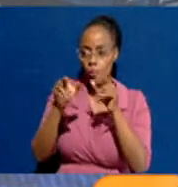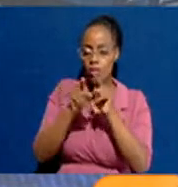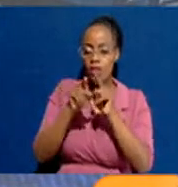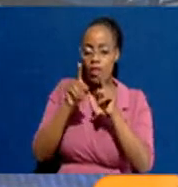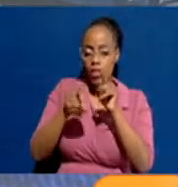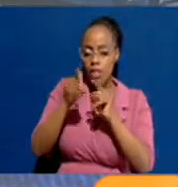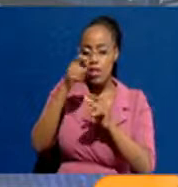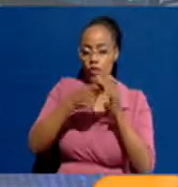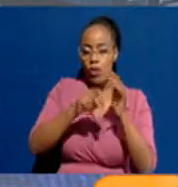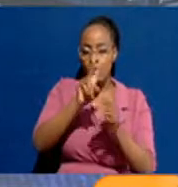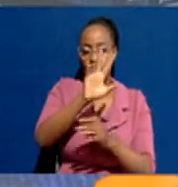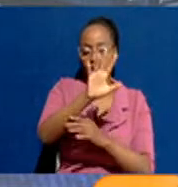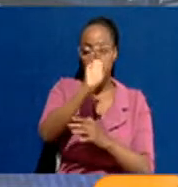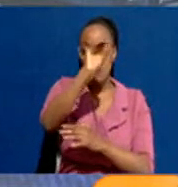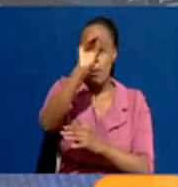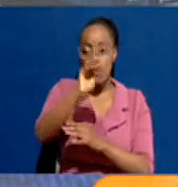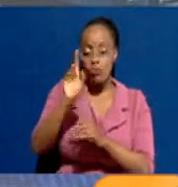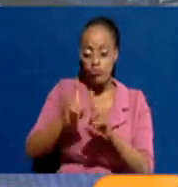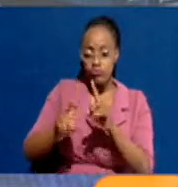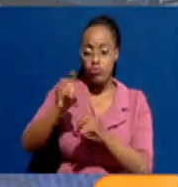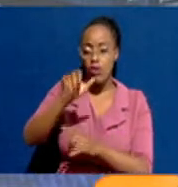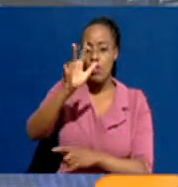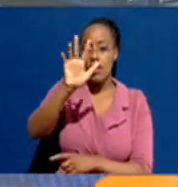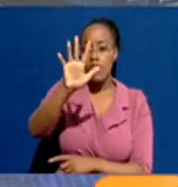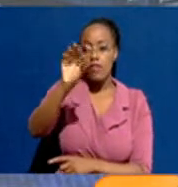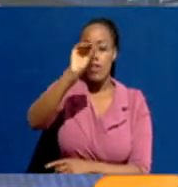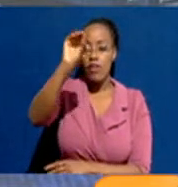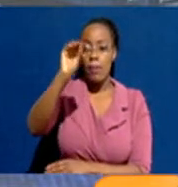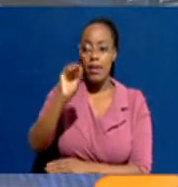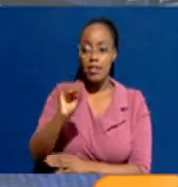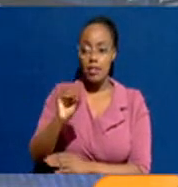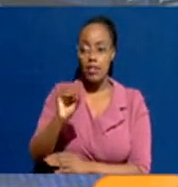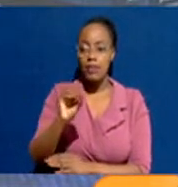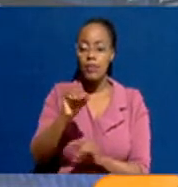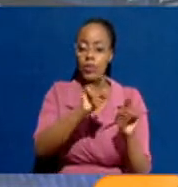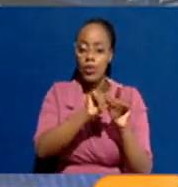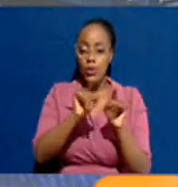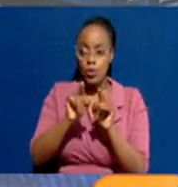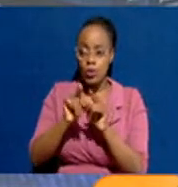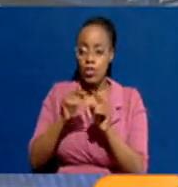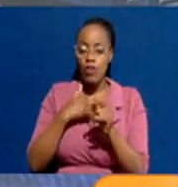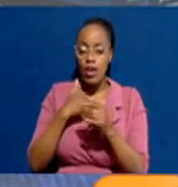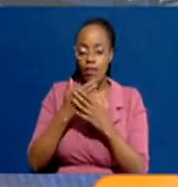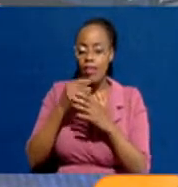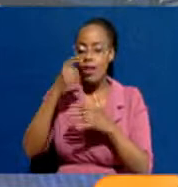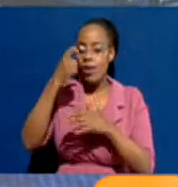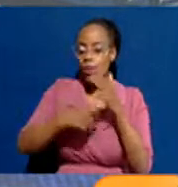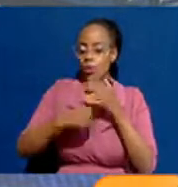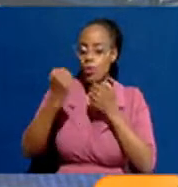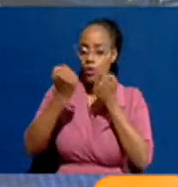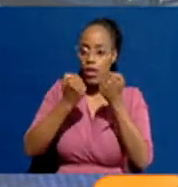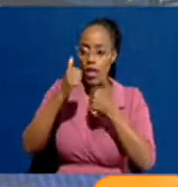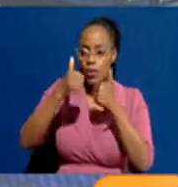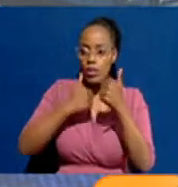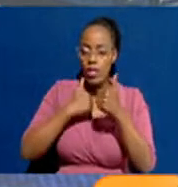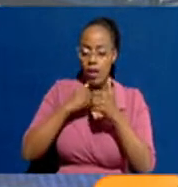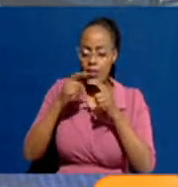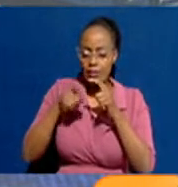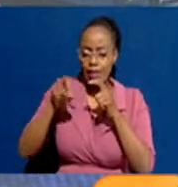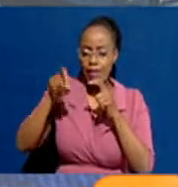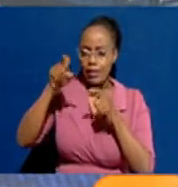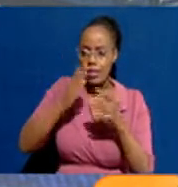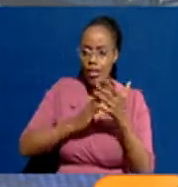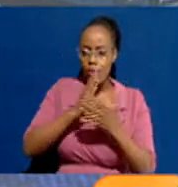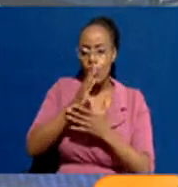import duty from 25% to 35%, further exacerbating the prices of vehicles that have been pushed up by